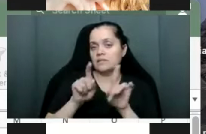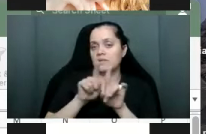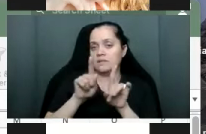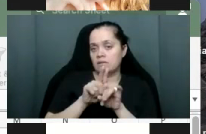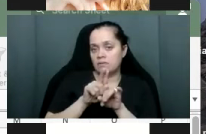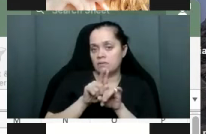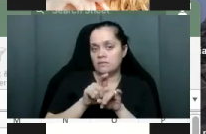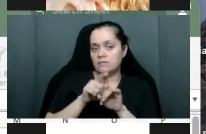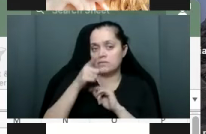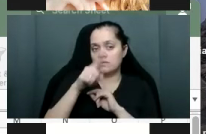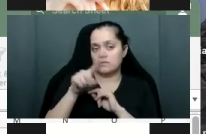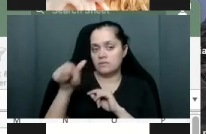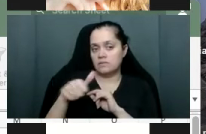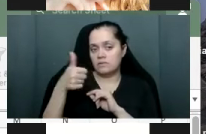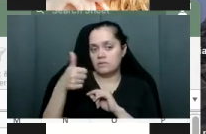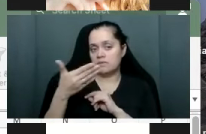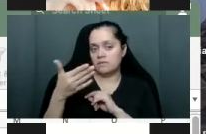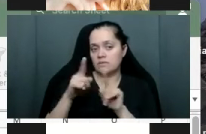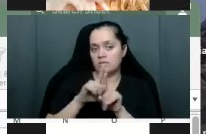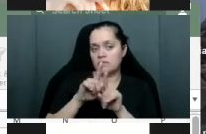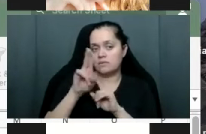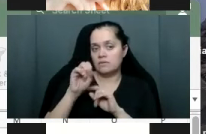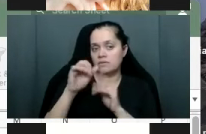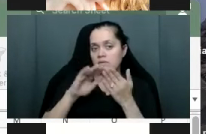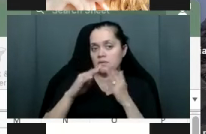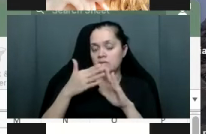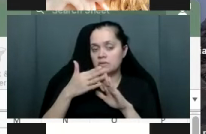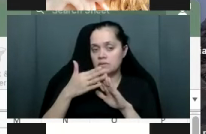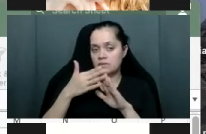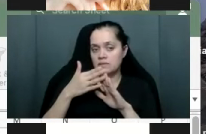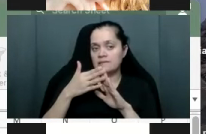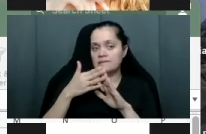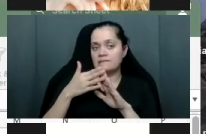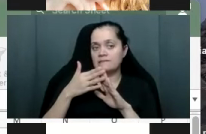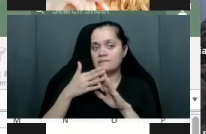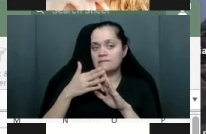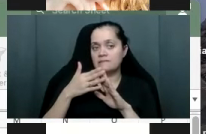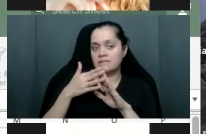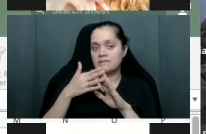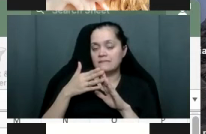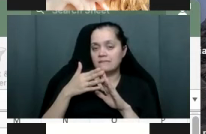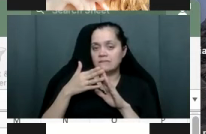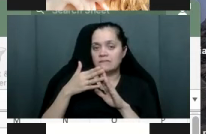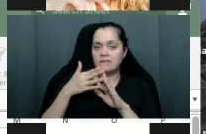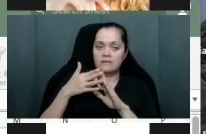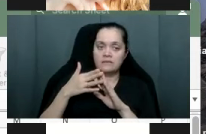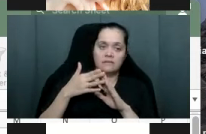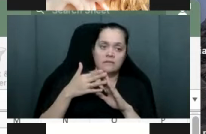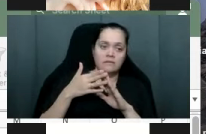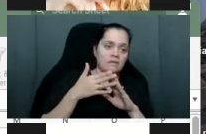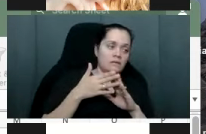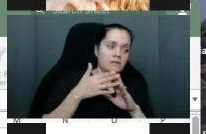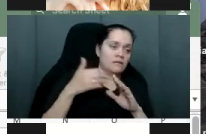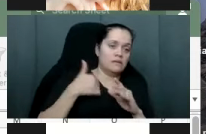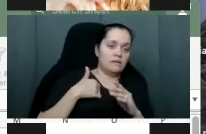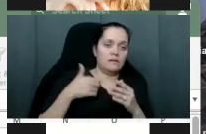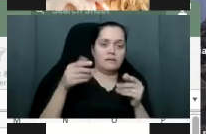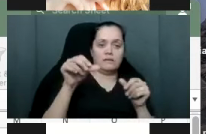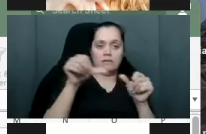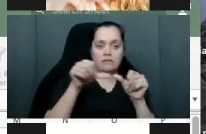these other features, US cities, Canadian provinces